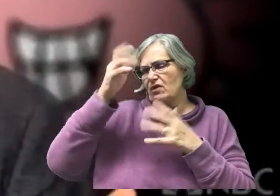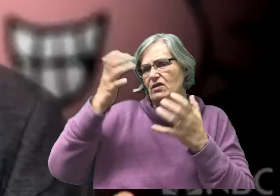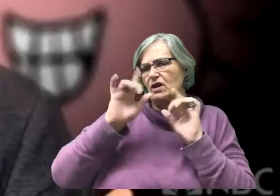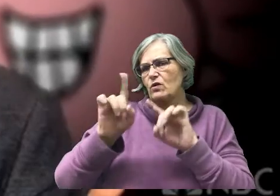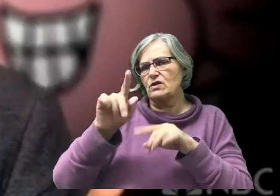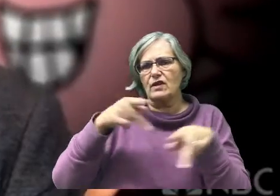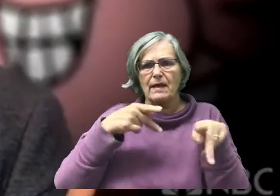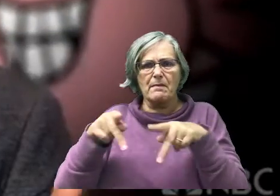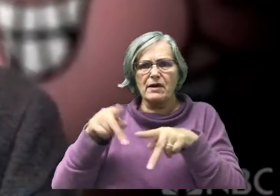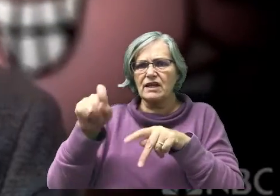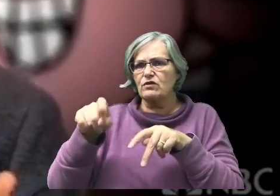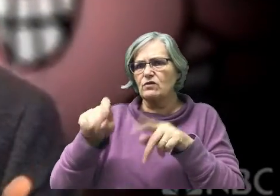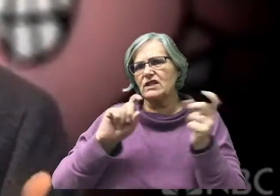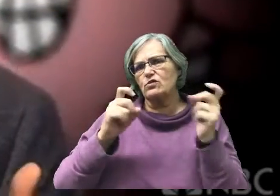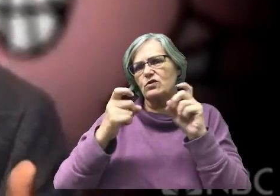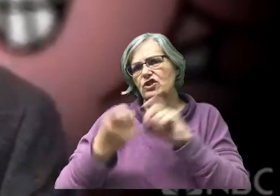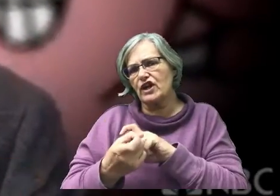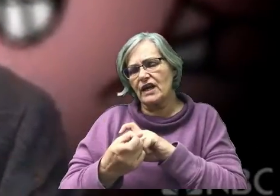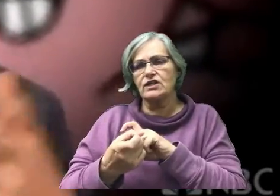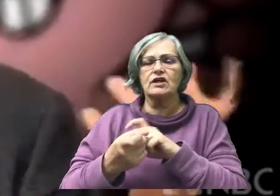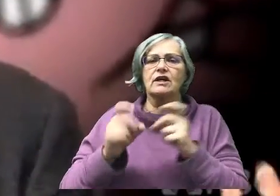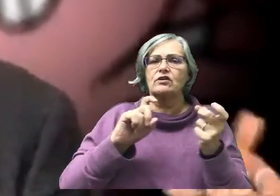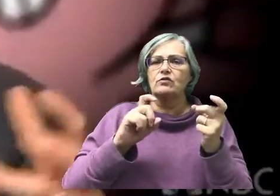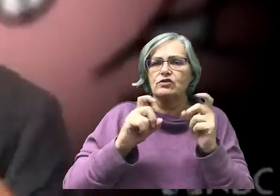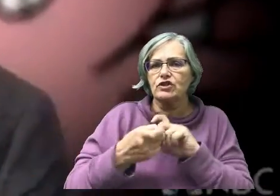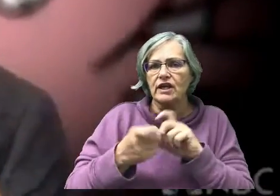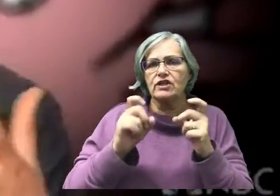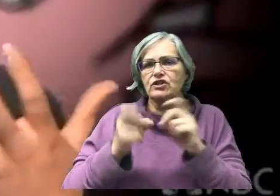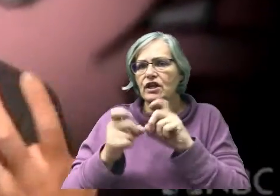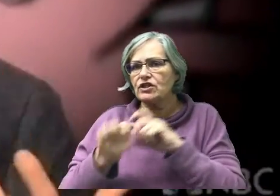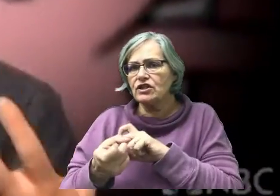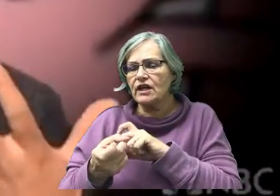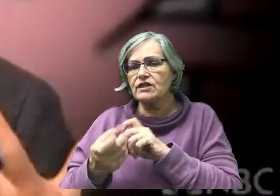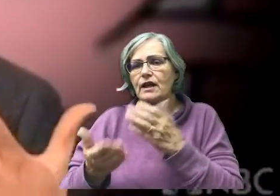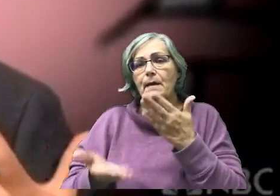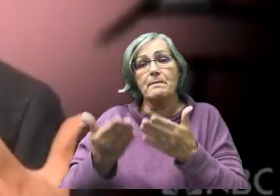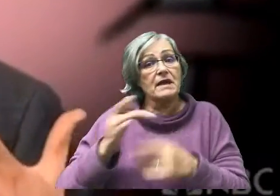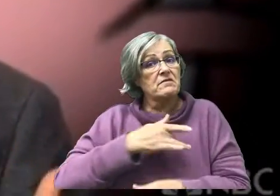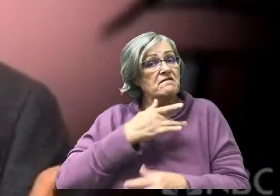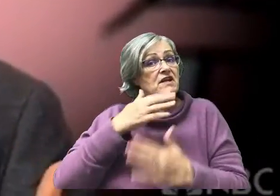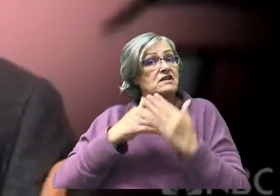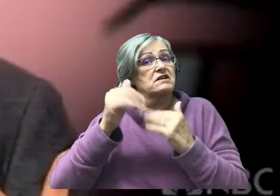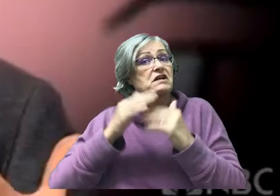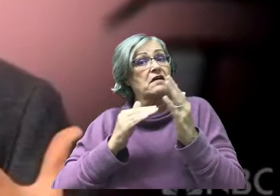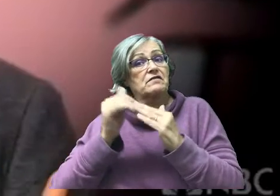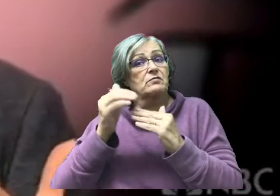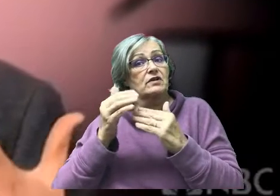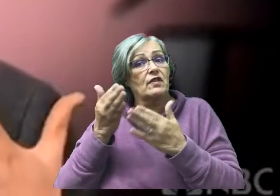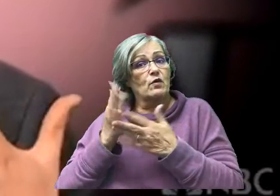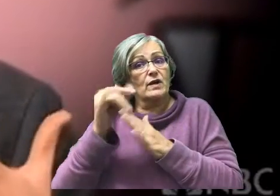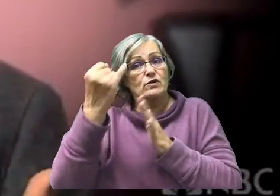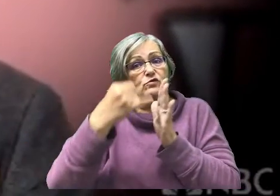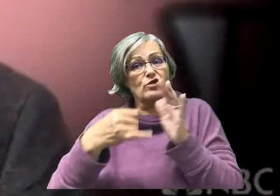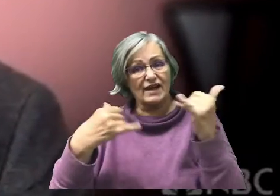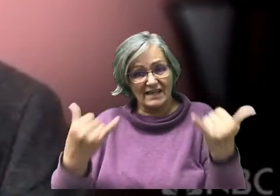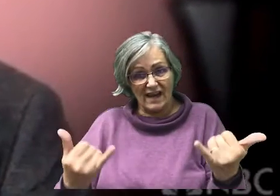to go to a party in a baseball uniform, and that needs a certain type of pen. And you keep trying different things until finally they feel comfortable in